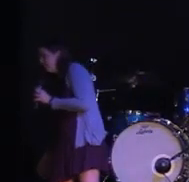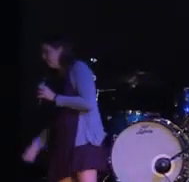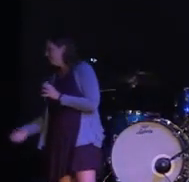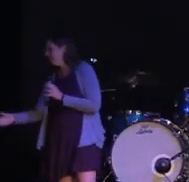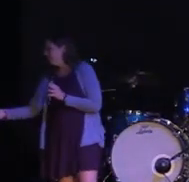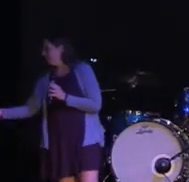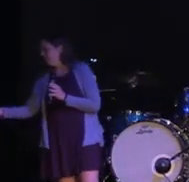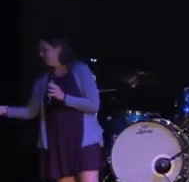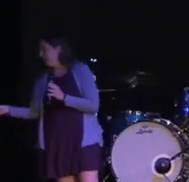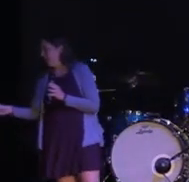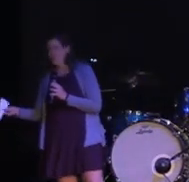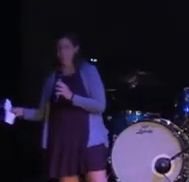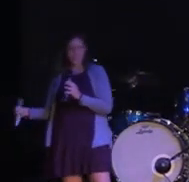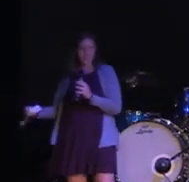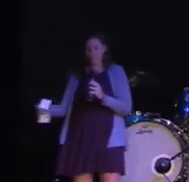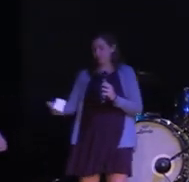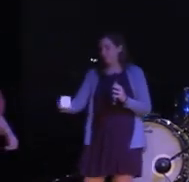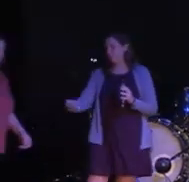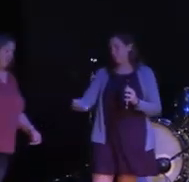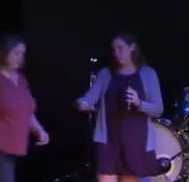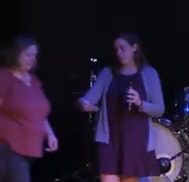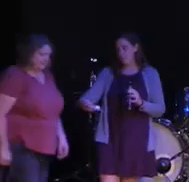puppy.